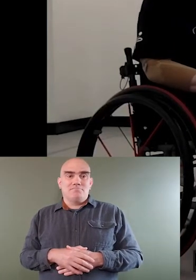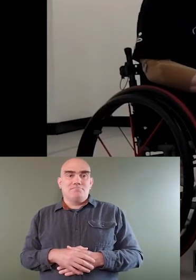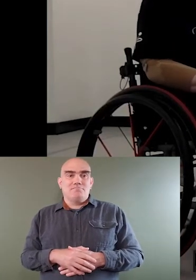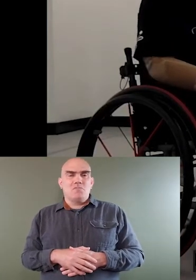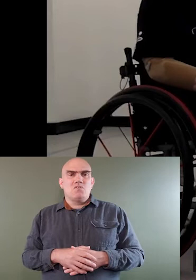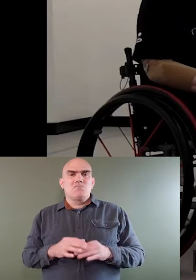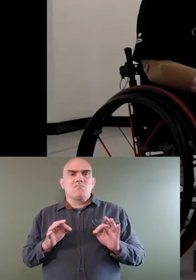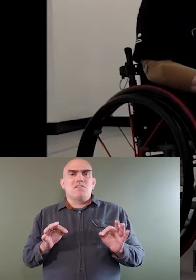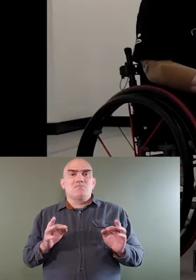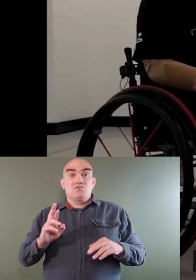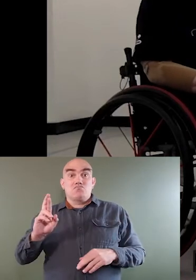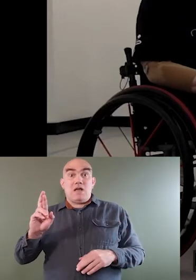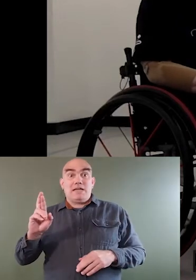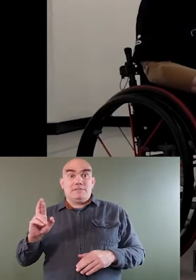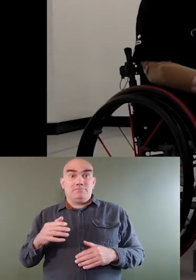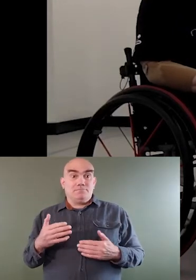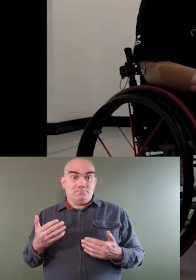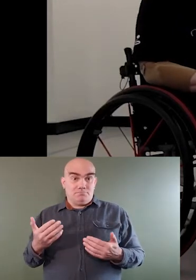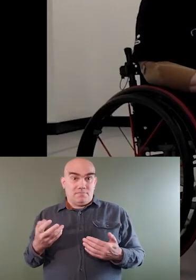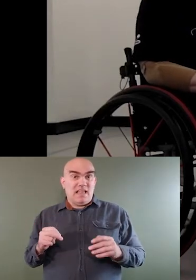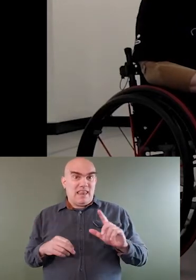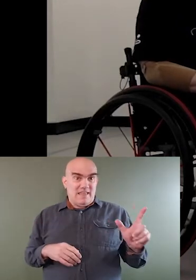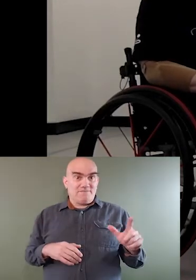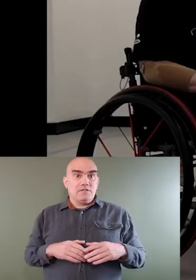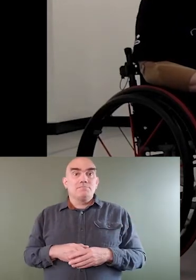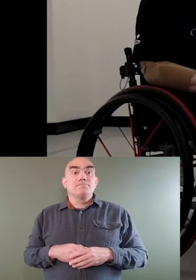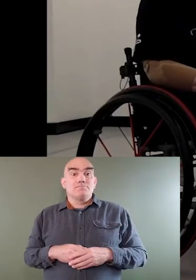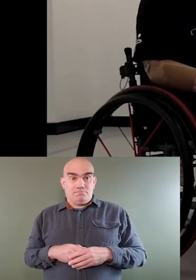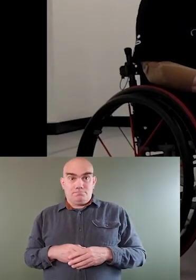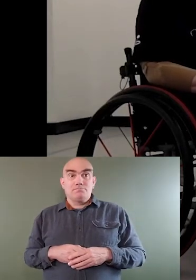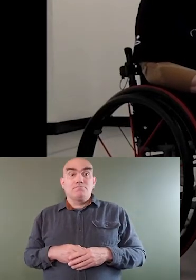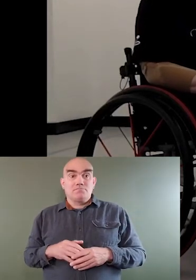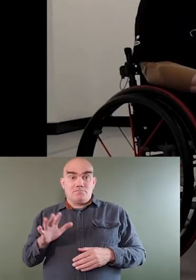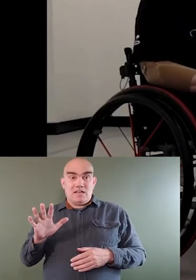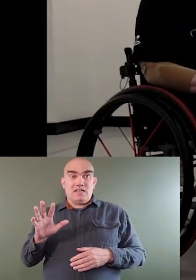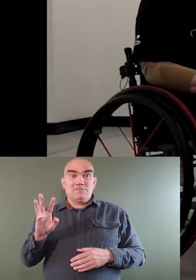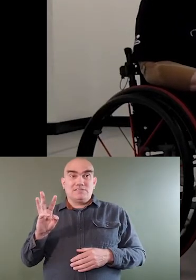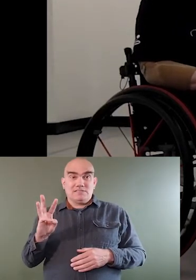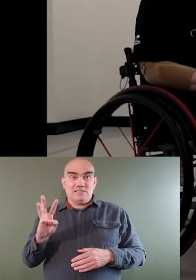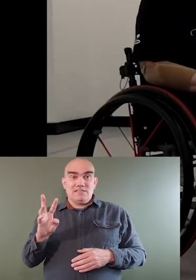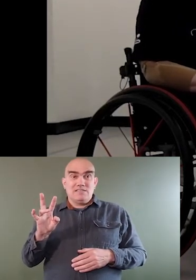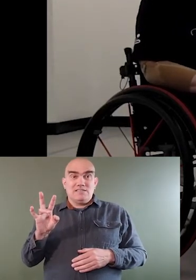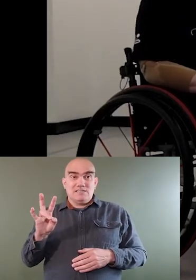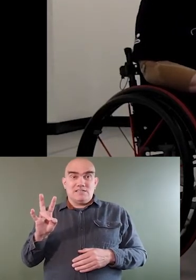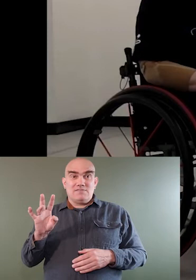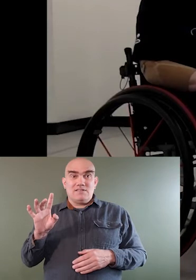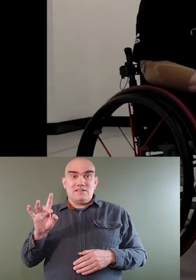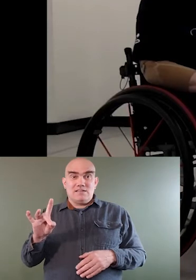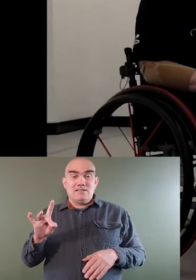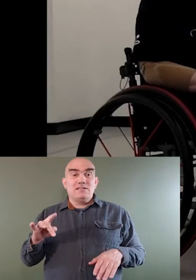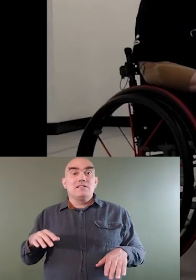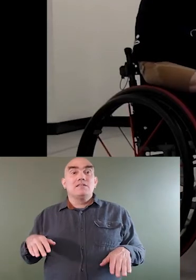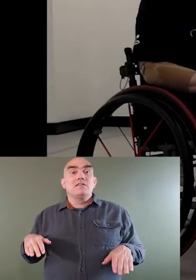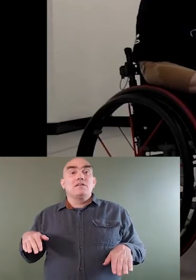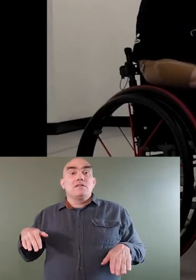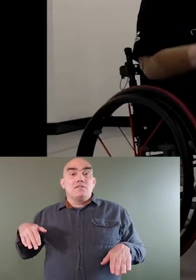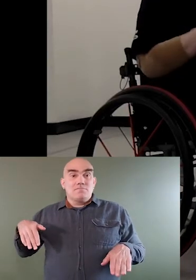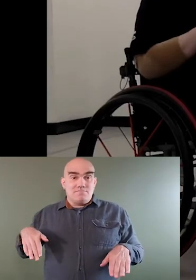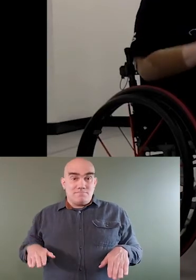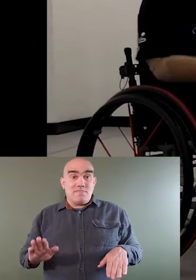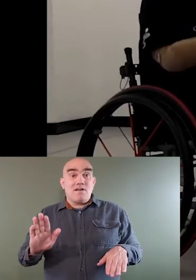Right on. Let's do our right side into our left side. 5, 6, 7,